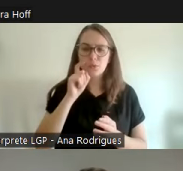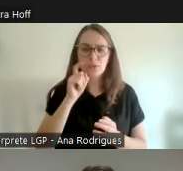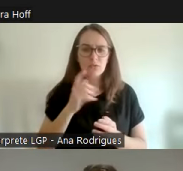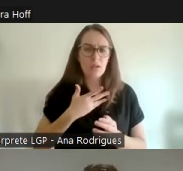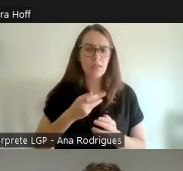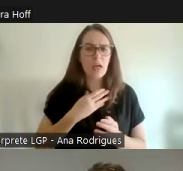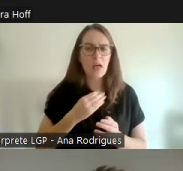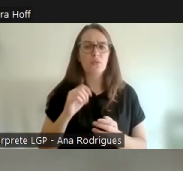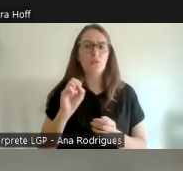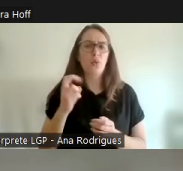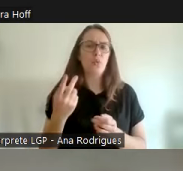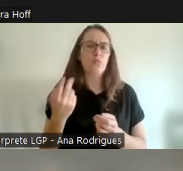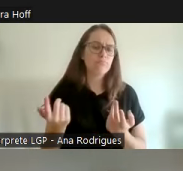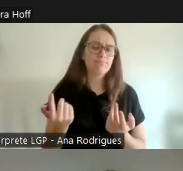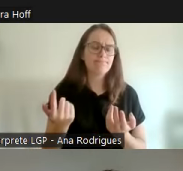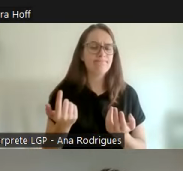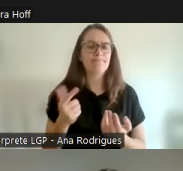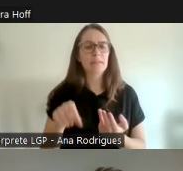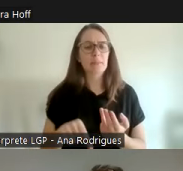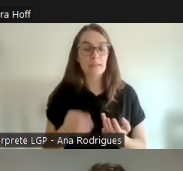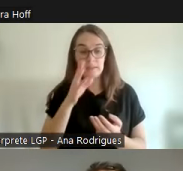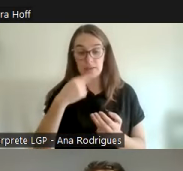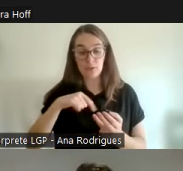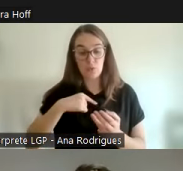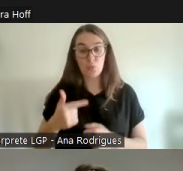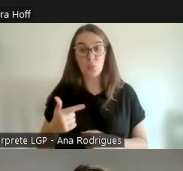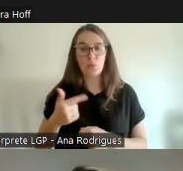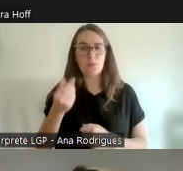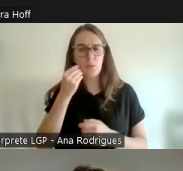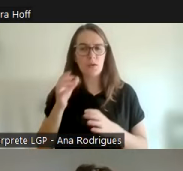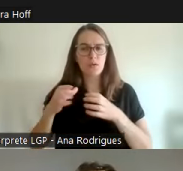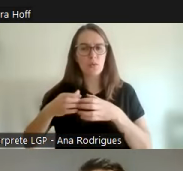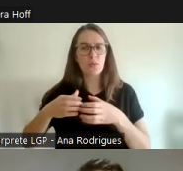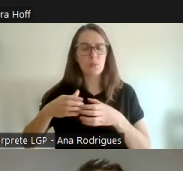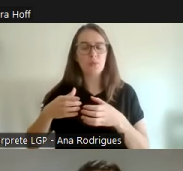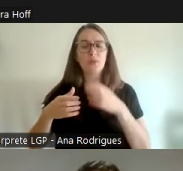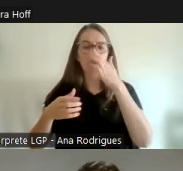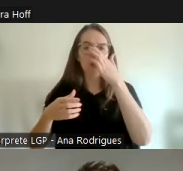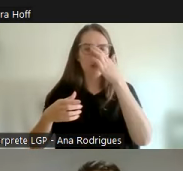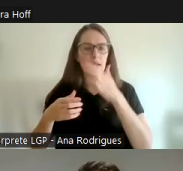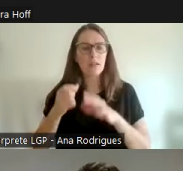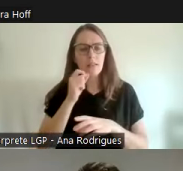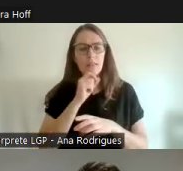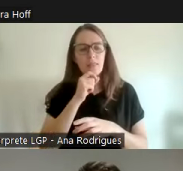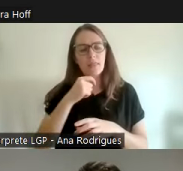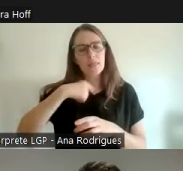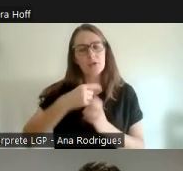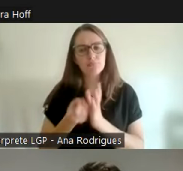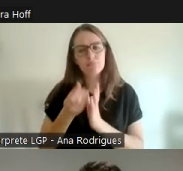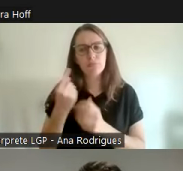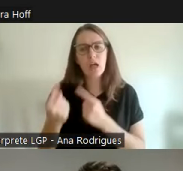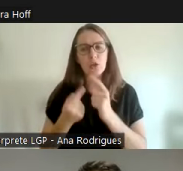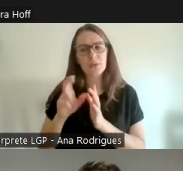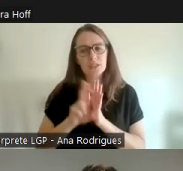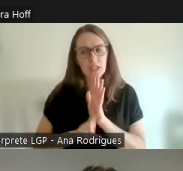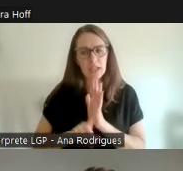protected? And as a classroom together, we came up with some guidelines and principles. And in